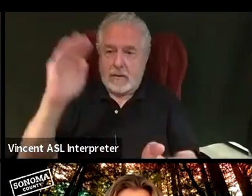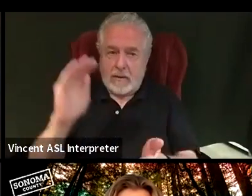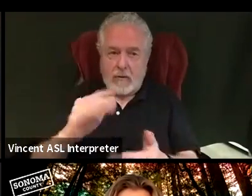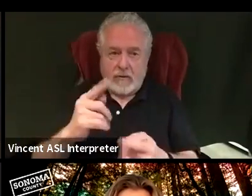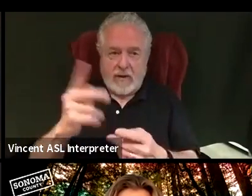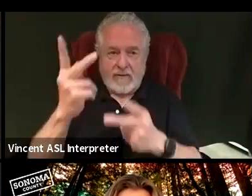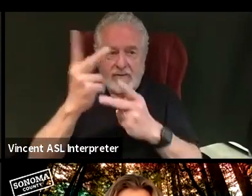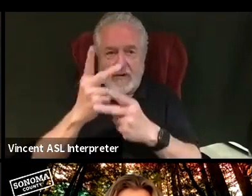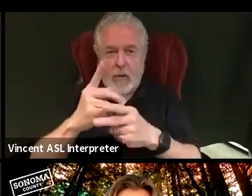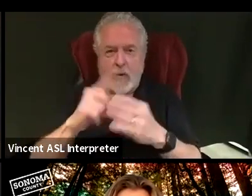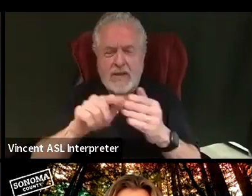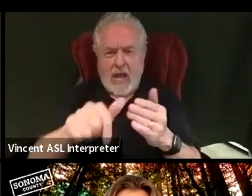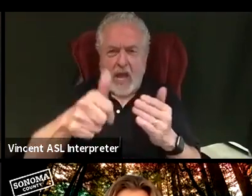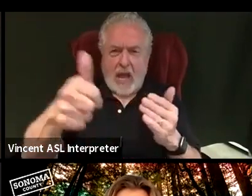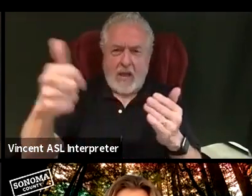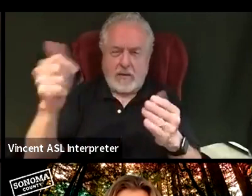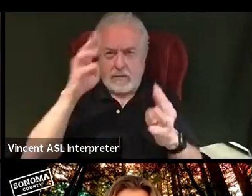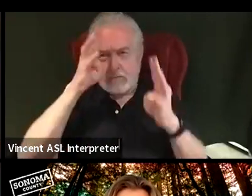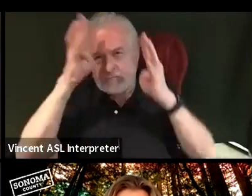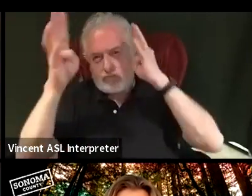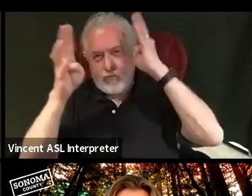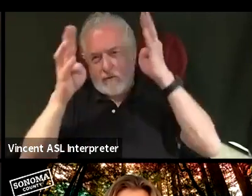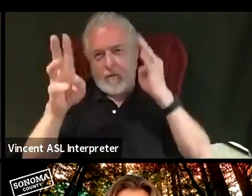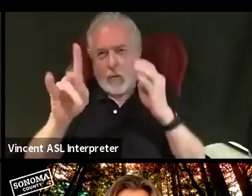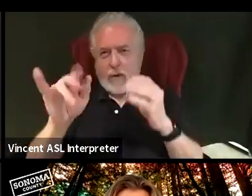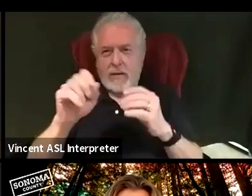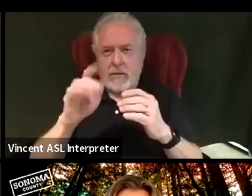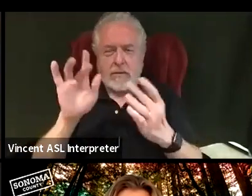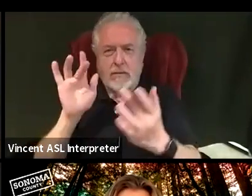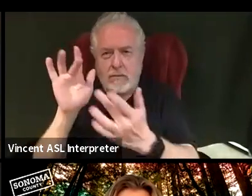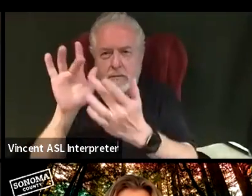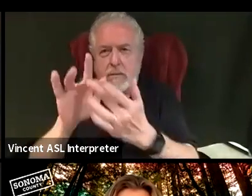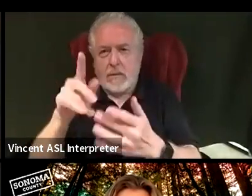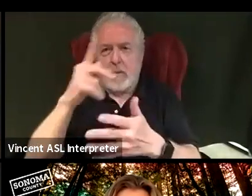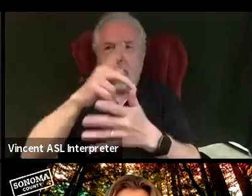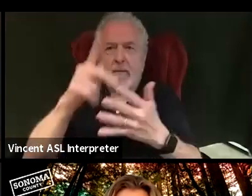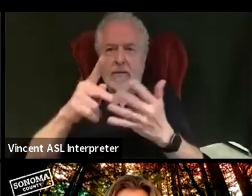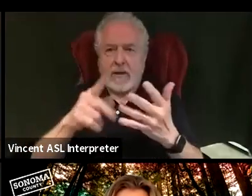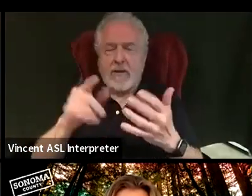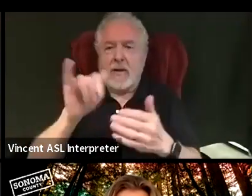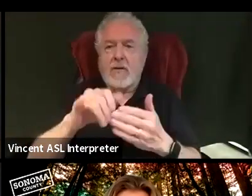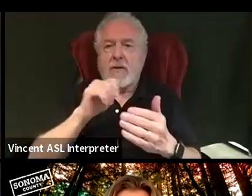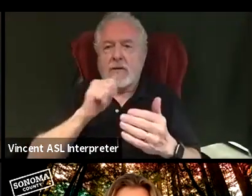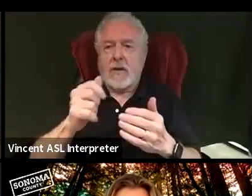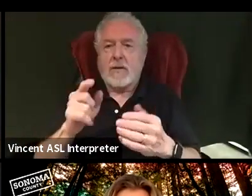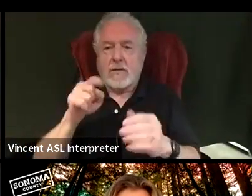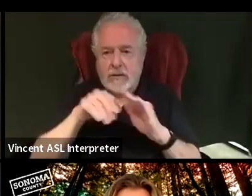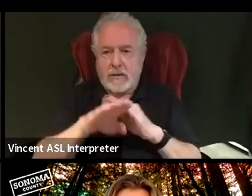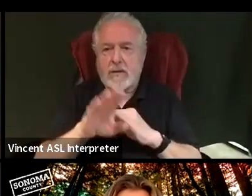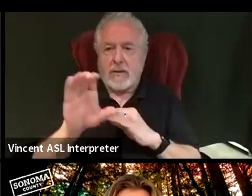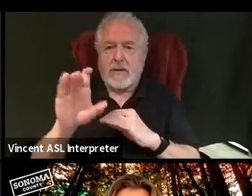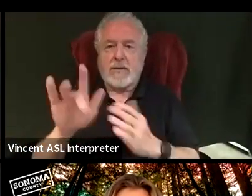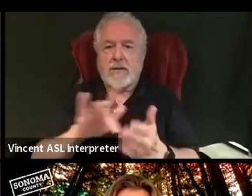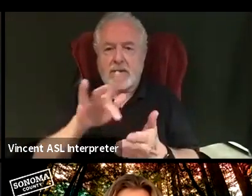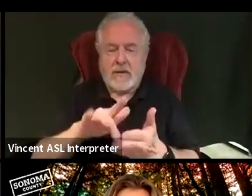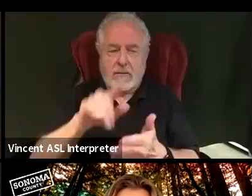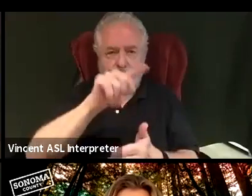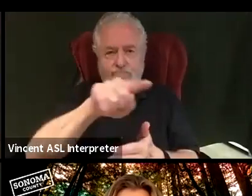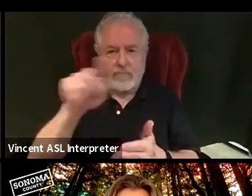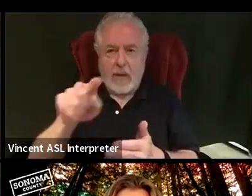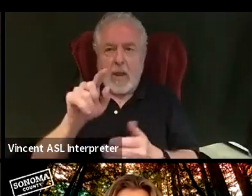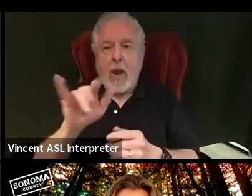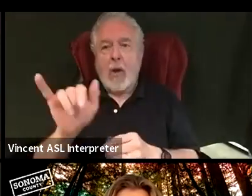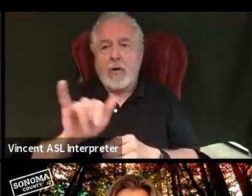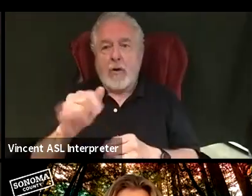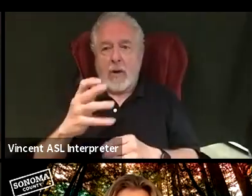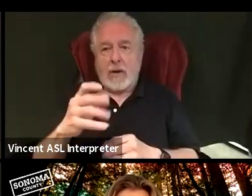trying to figure out what are some other creative ways to reach out to the populations that are not coming into these centers. But I